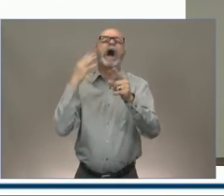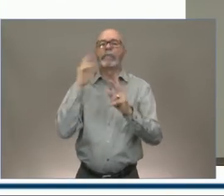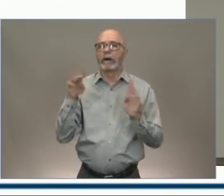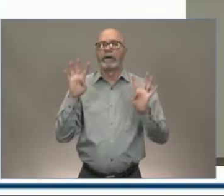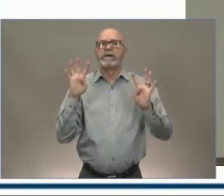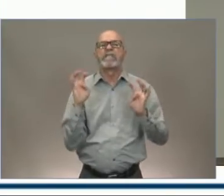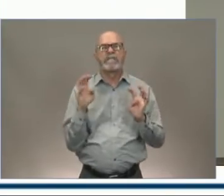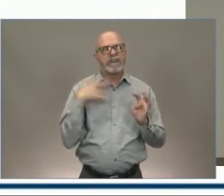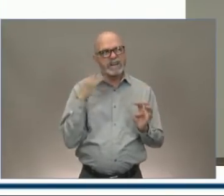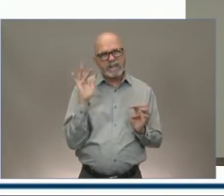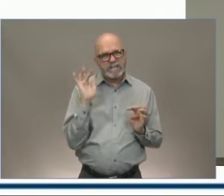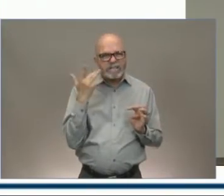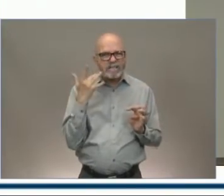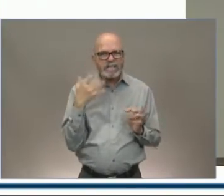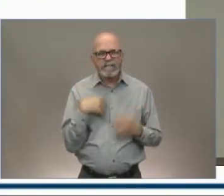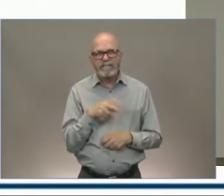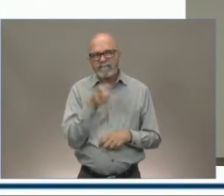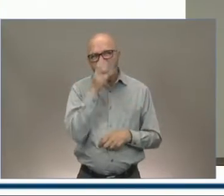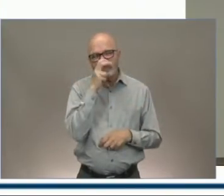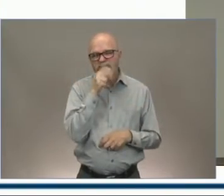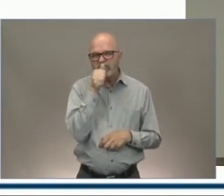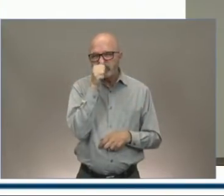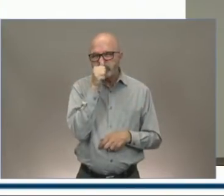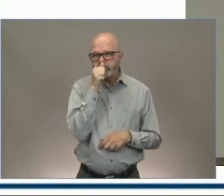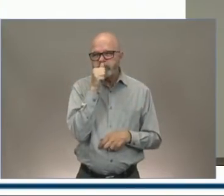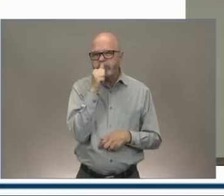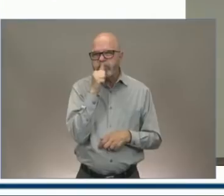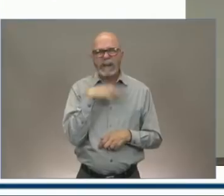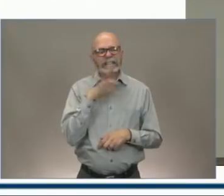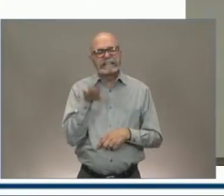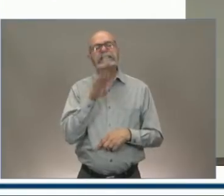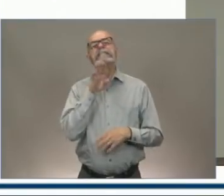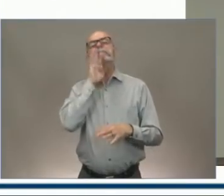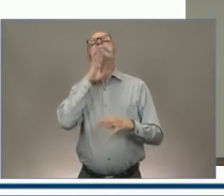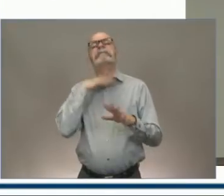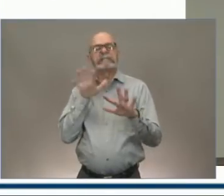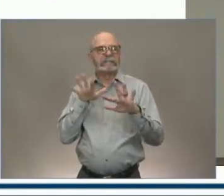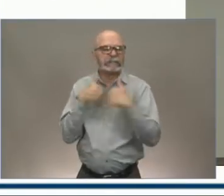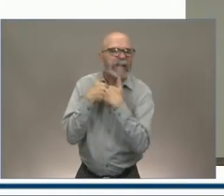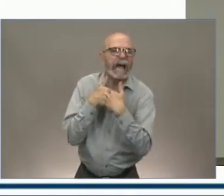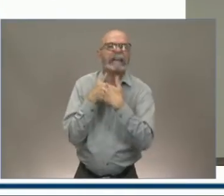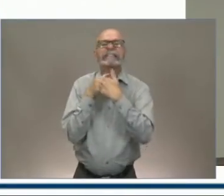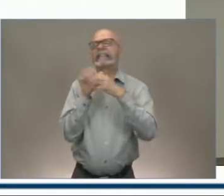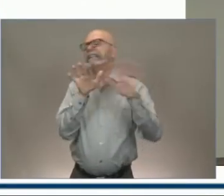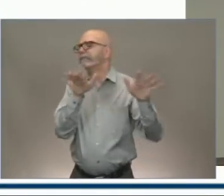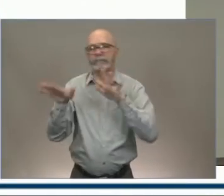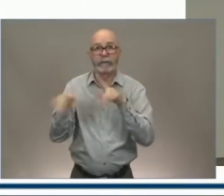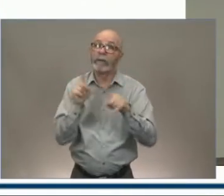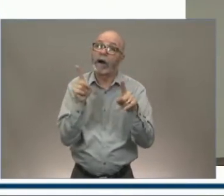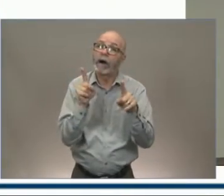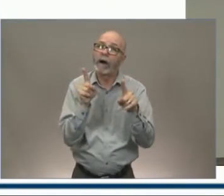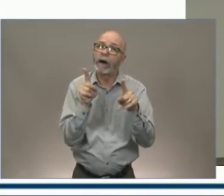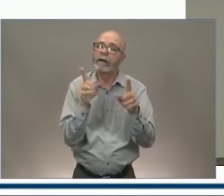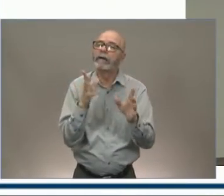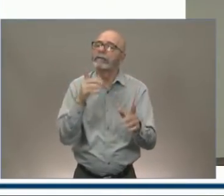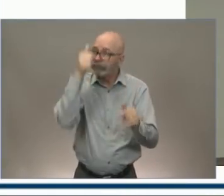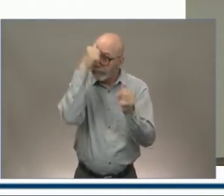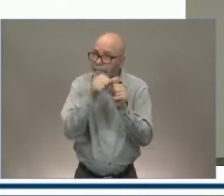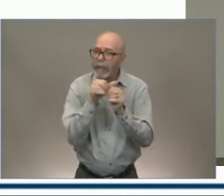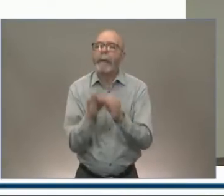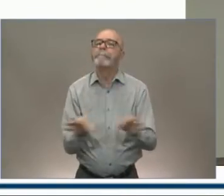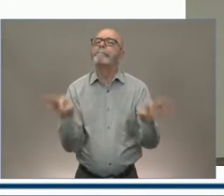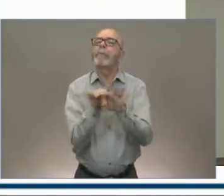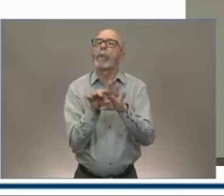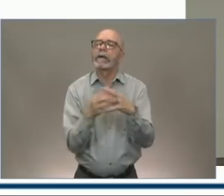they're frustrating to people, but we have remained a very COVID-safe place by acting decisively, quickly, and strongly when we